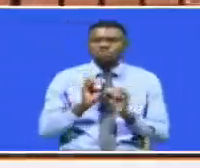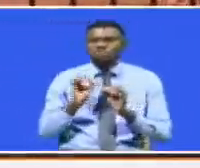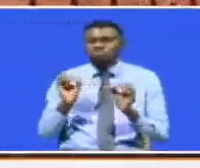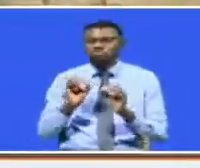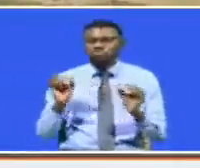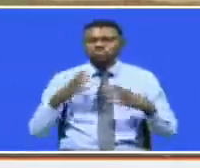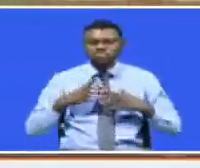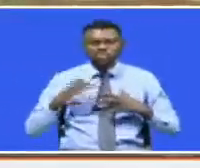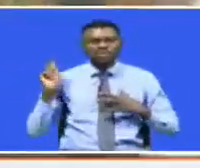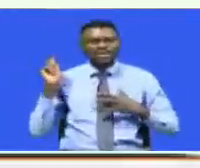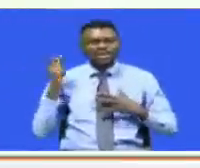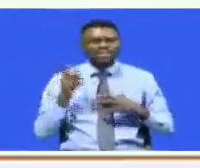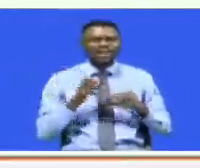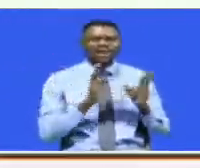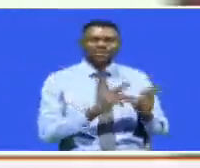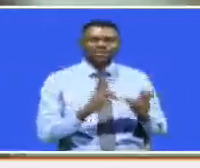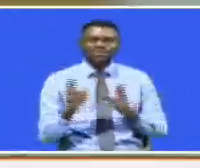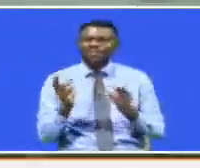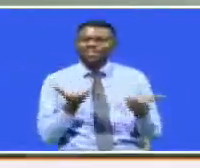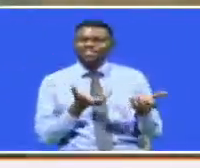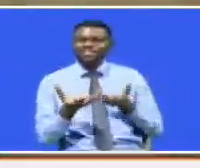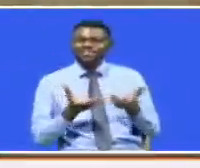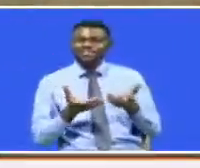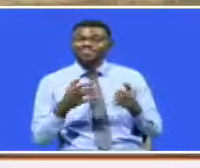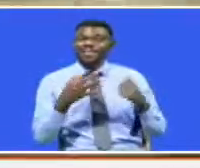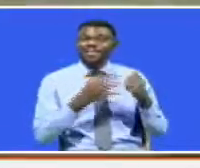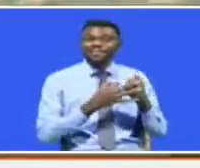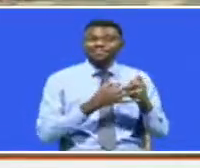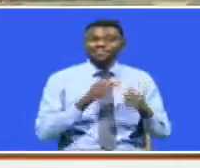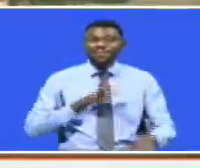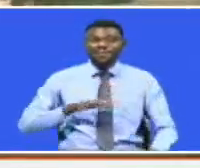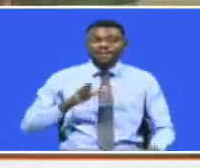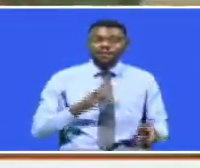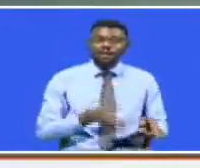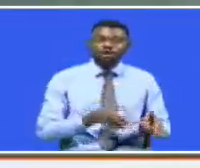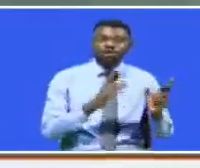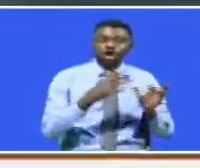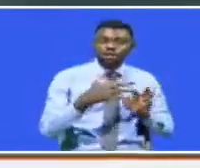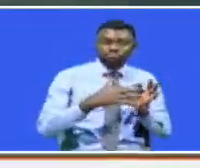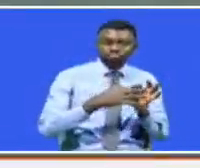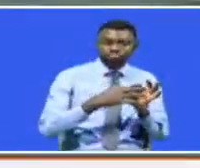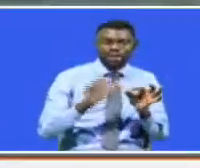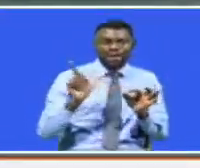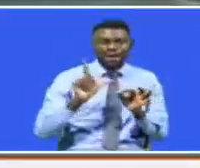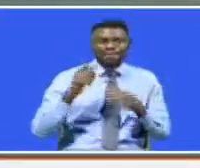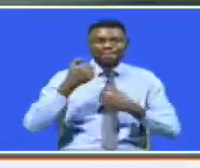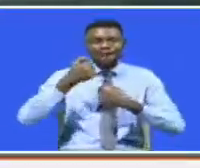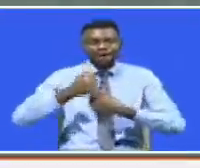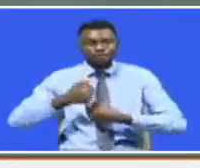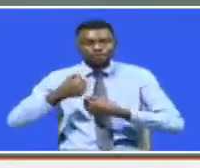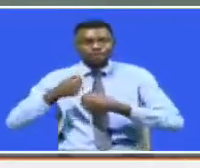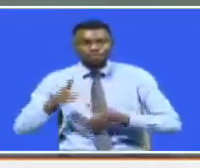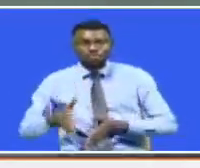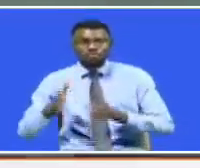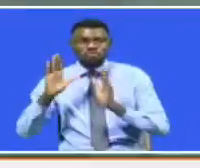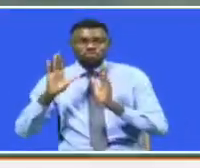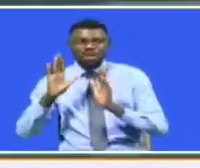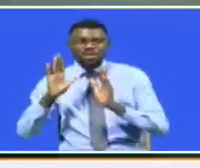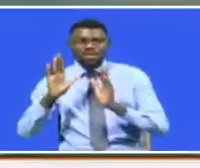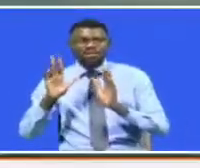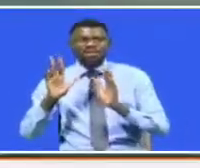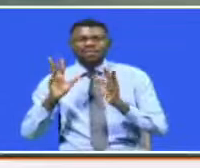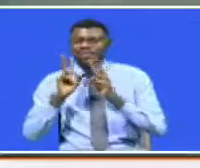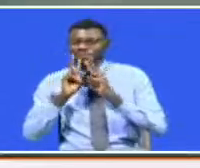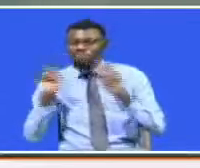as usual. In Kibera, the road connecting Langata and Ngong Road witnessed unrest. In